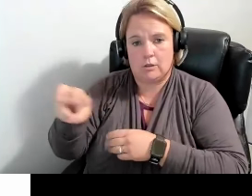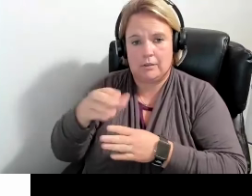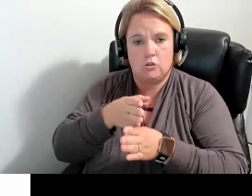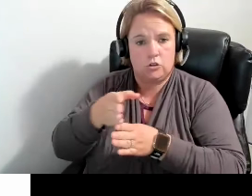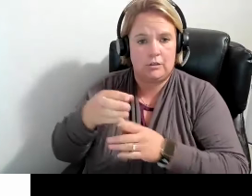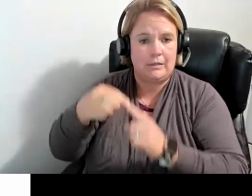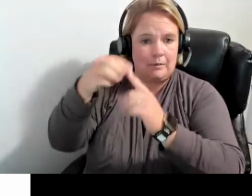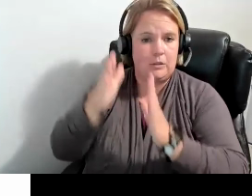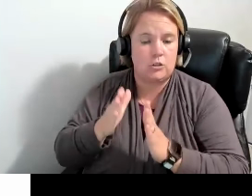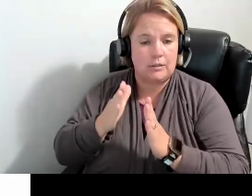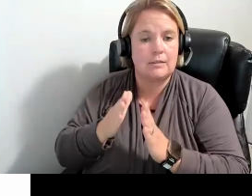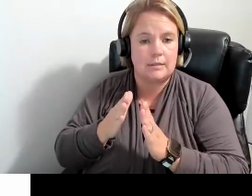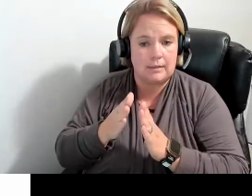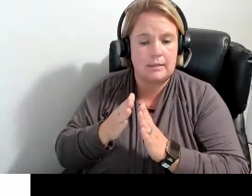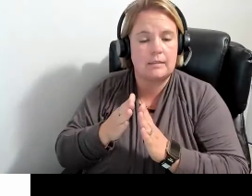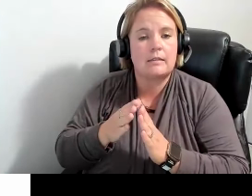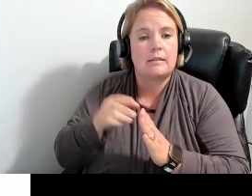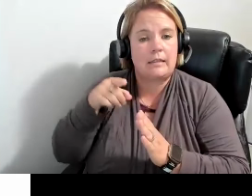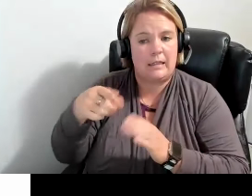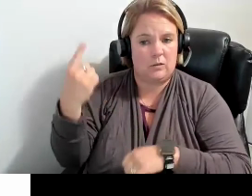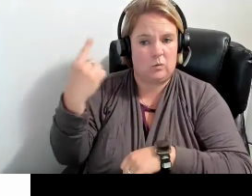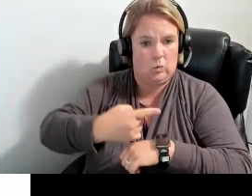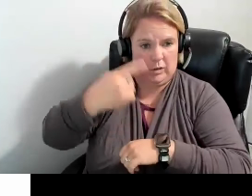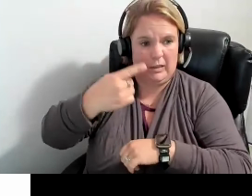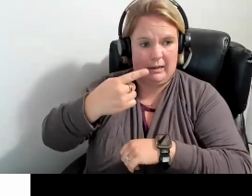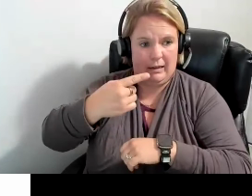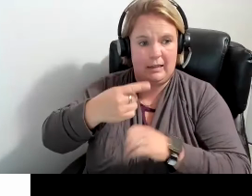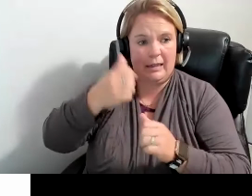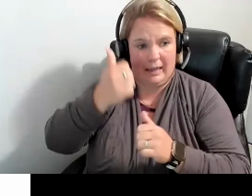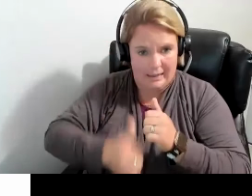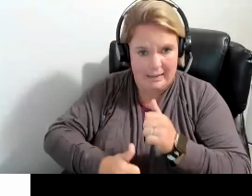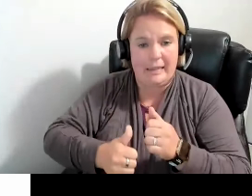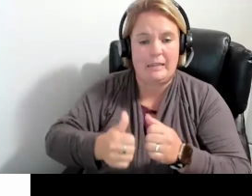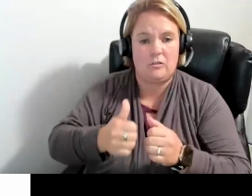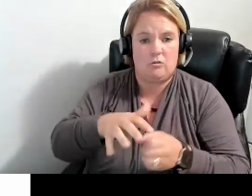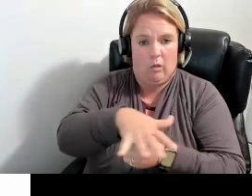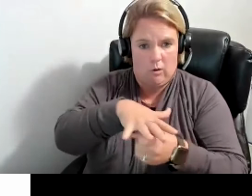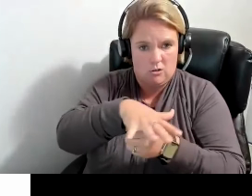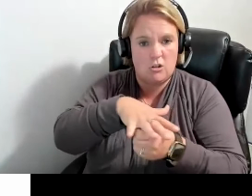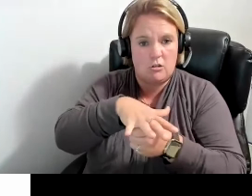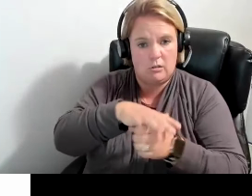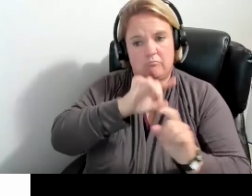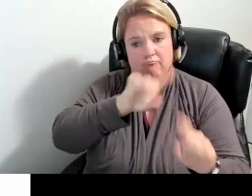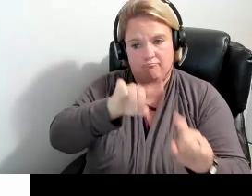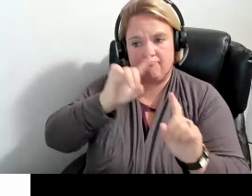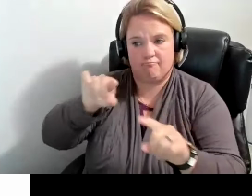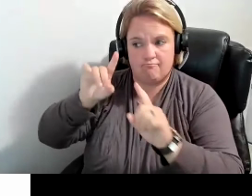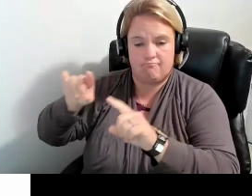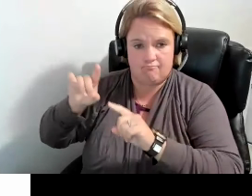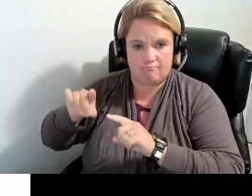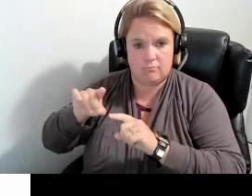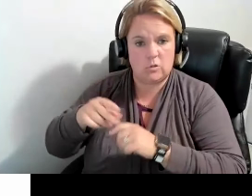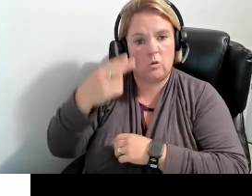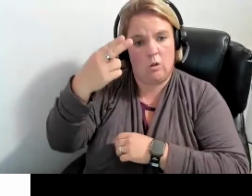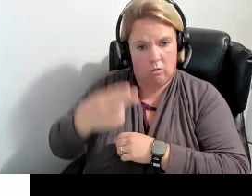And what basically he does is he has a day basically at each one of the sites within our region. So for him on